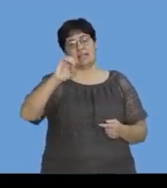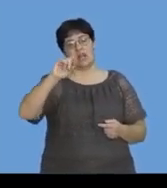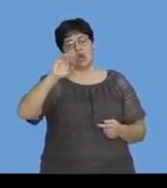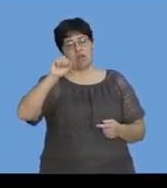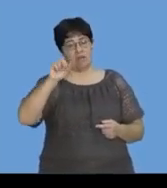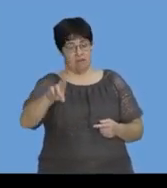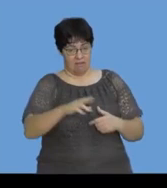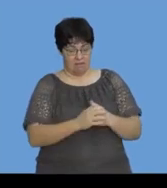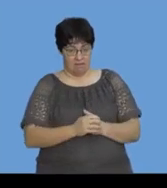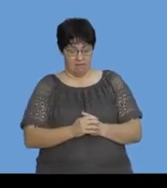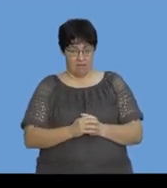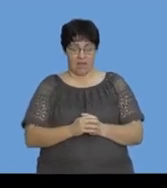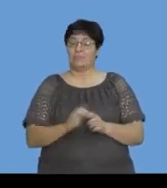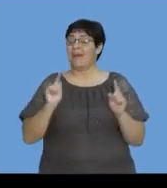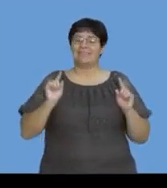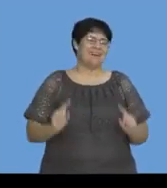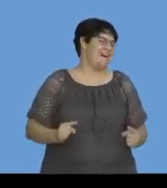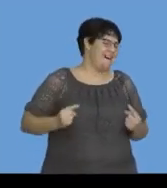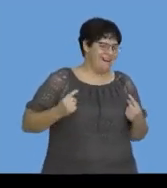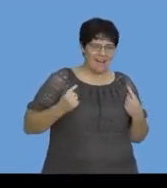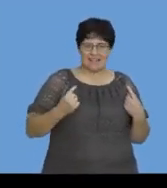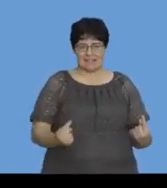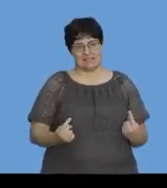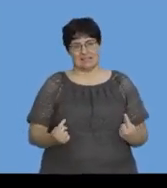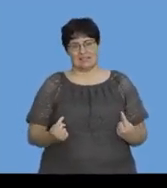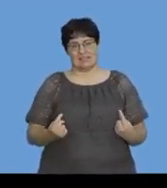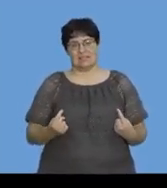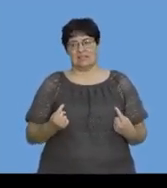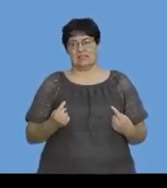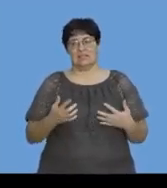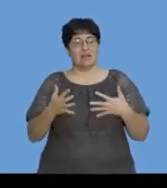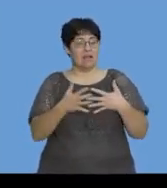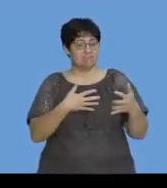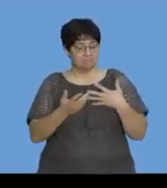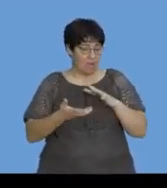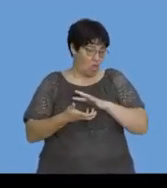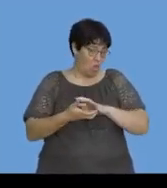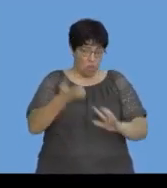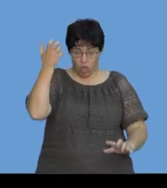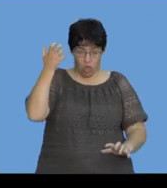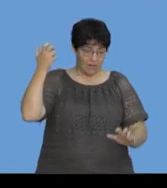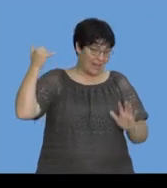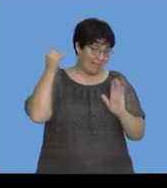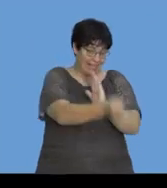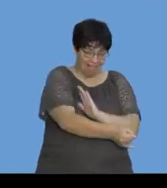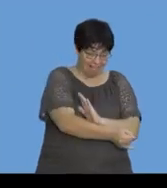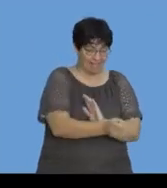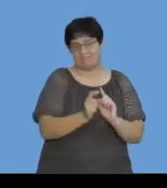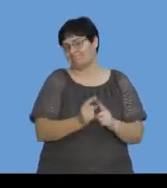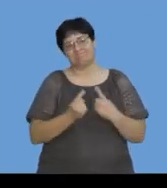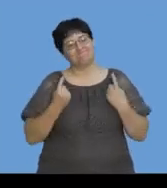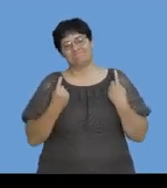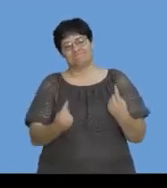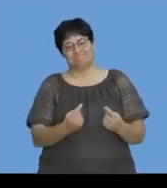acellular, and cannot be destroyed,